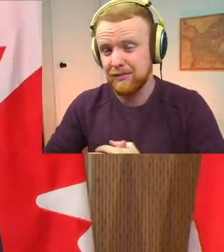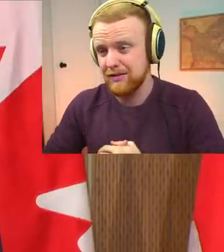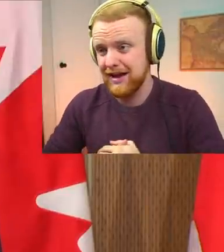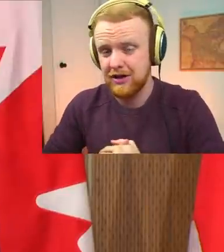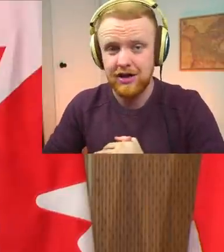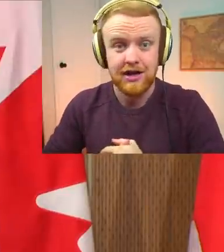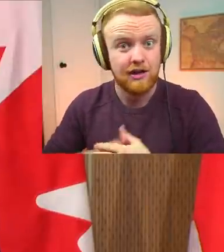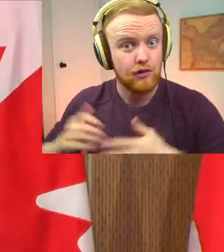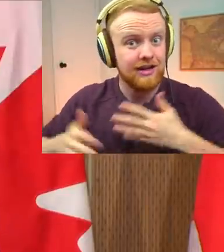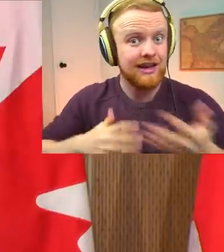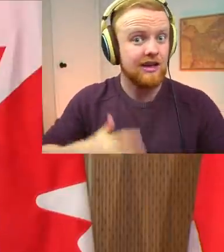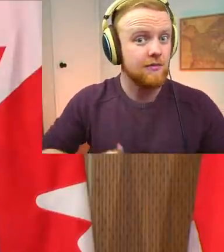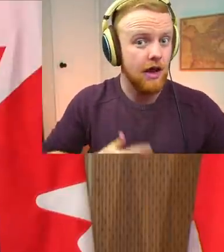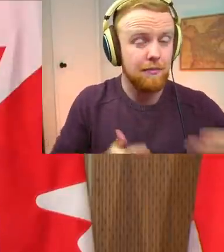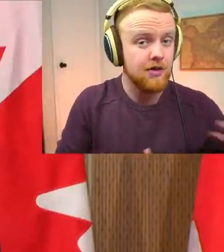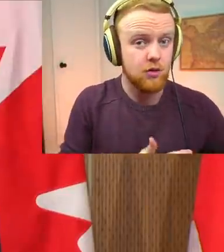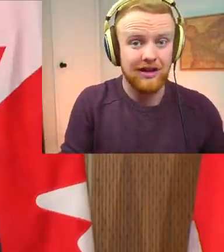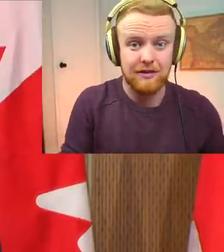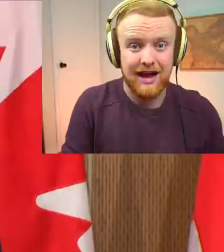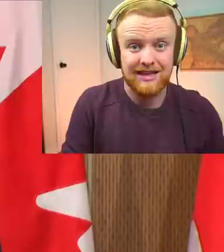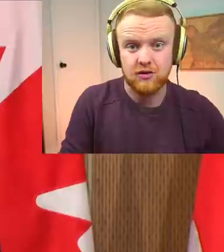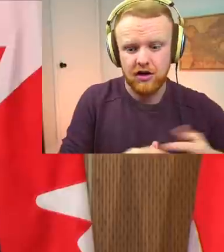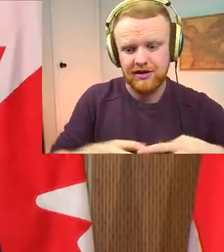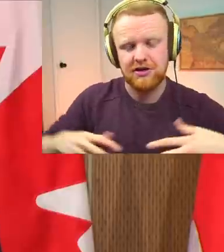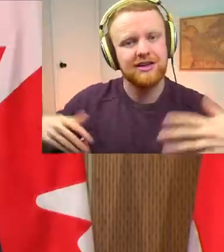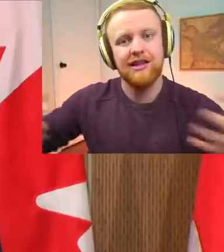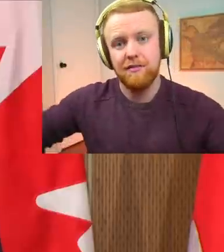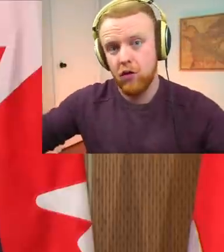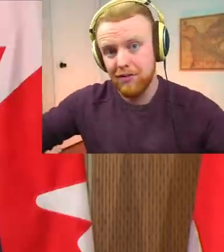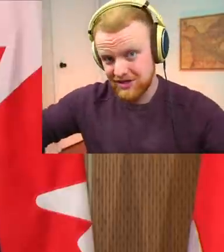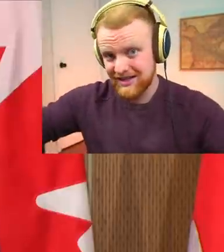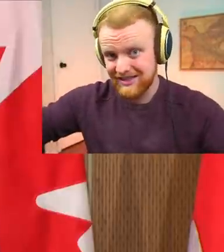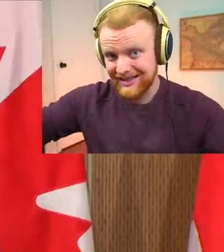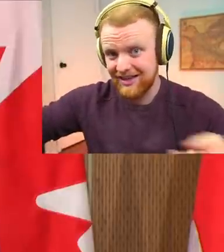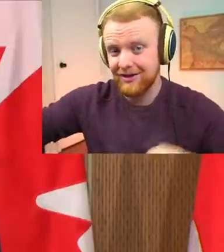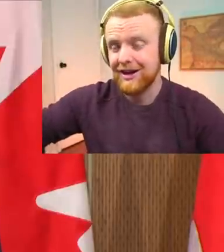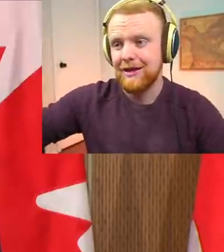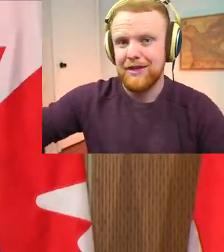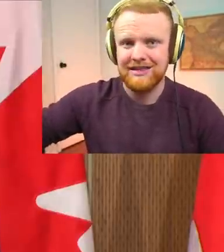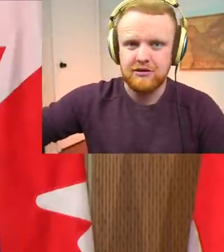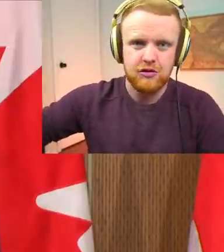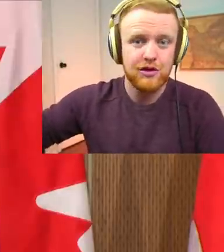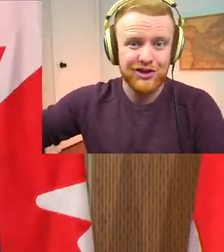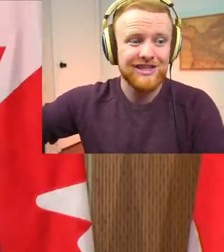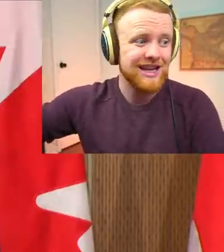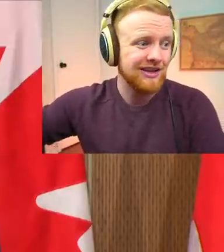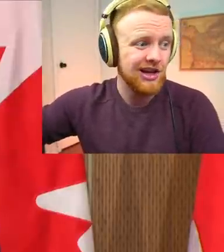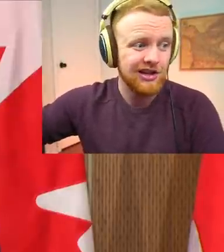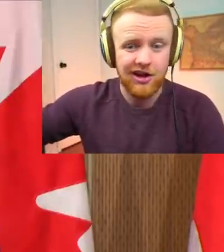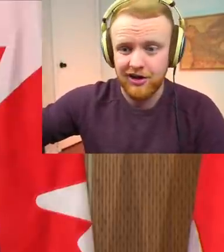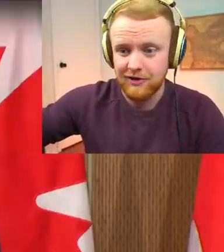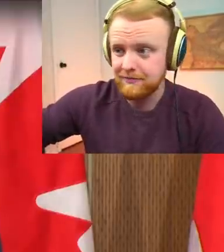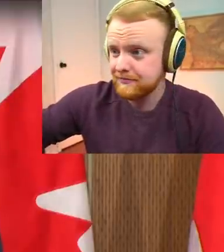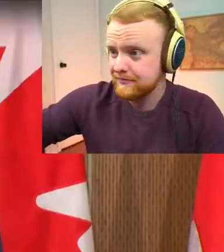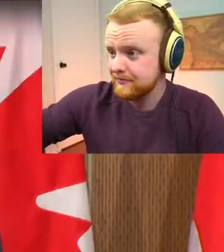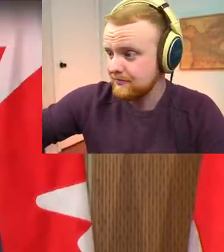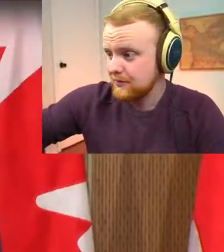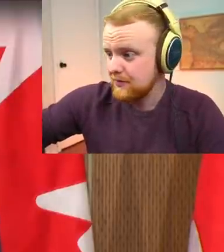in a timely manner in order to get it quickly passed, or are they trying to lump a whole bunch of things together and pass it through, which could take a lot